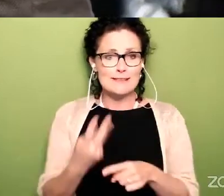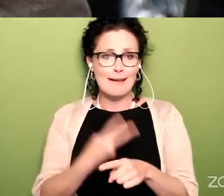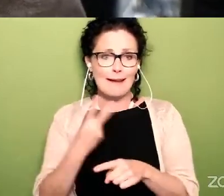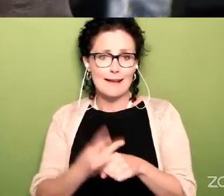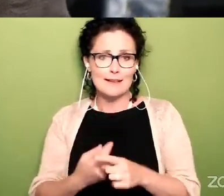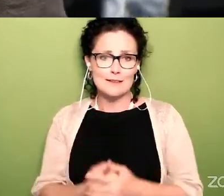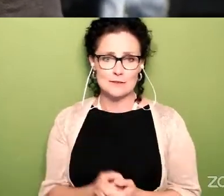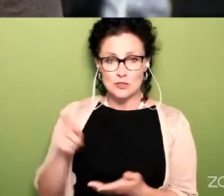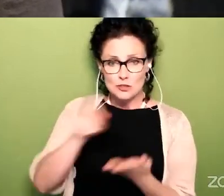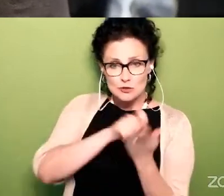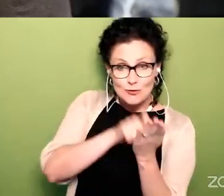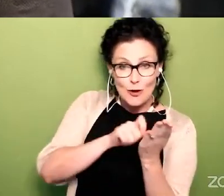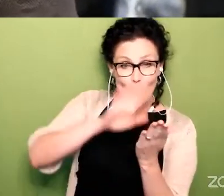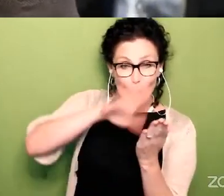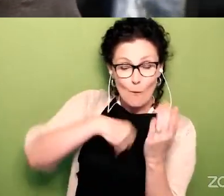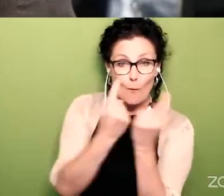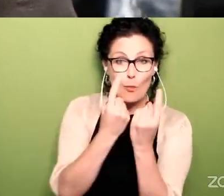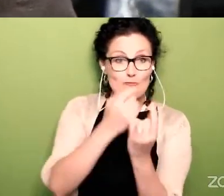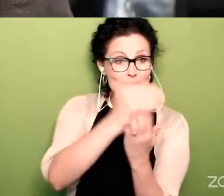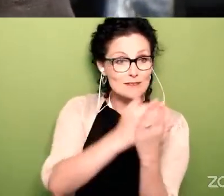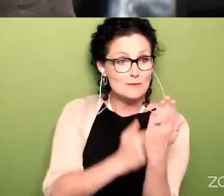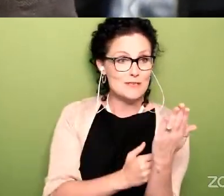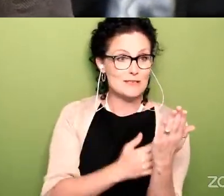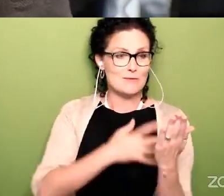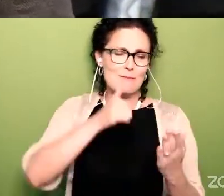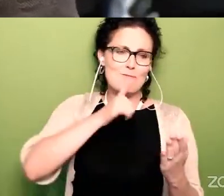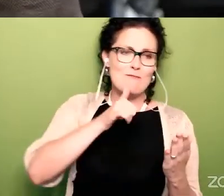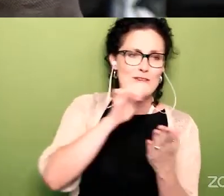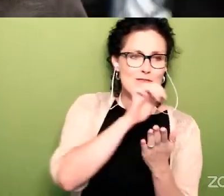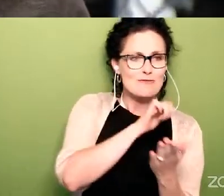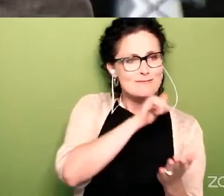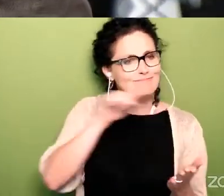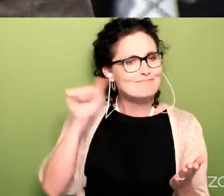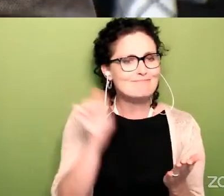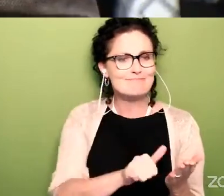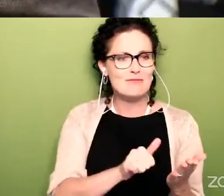need food. I want my mother.